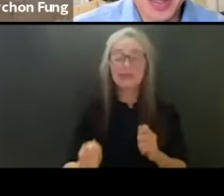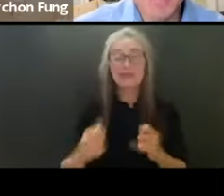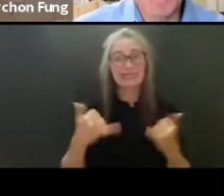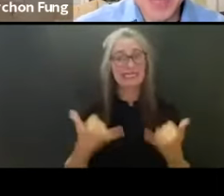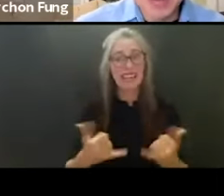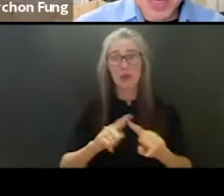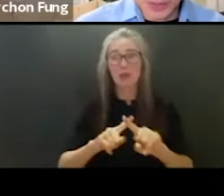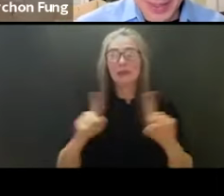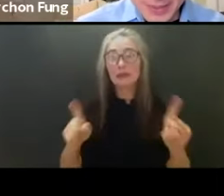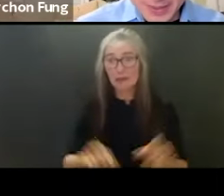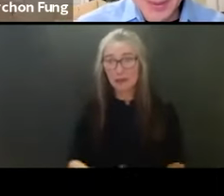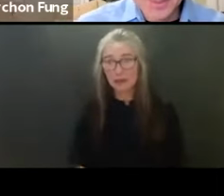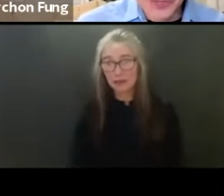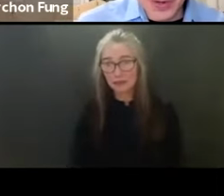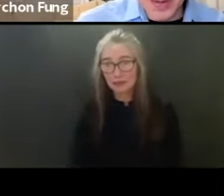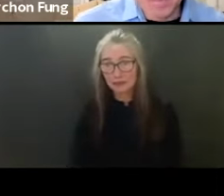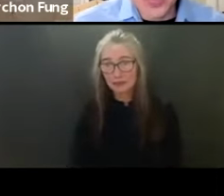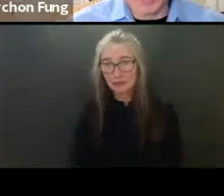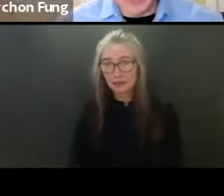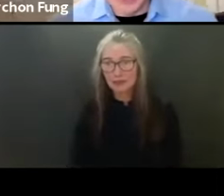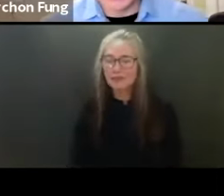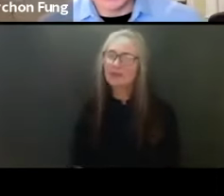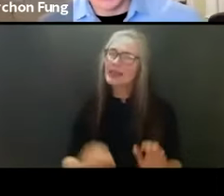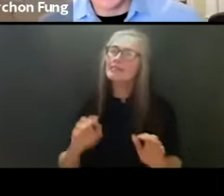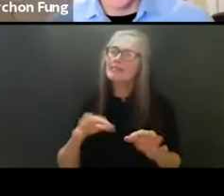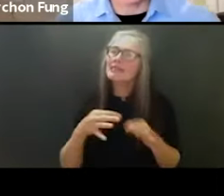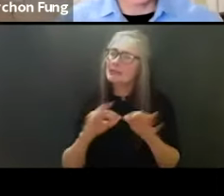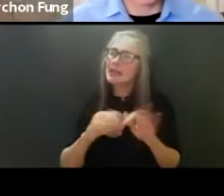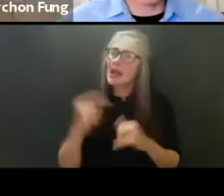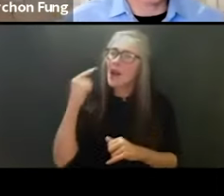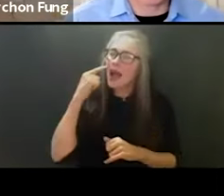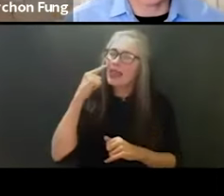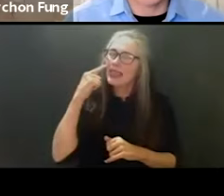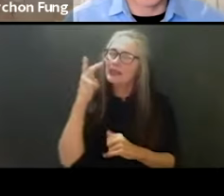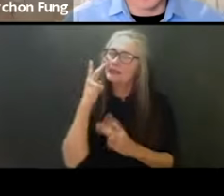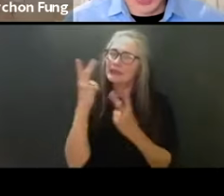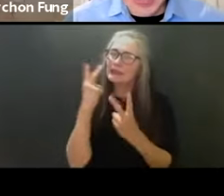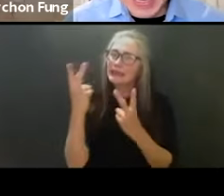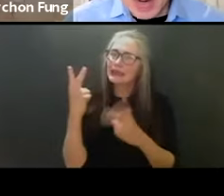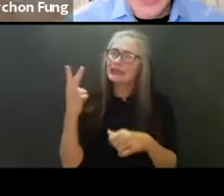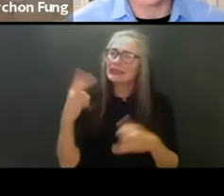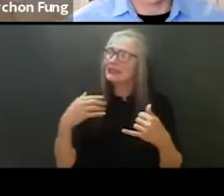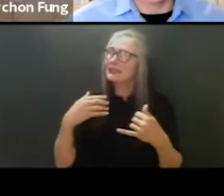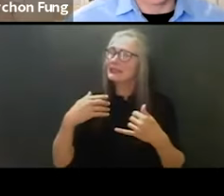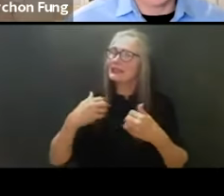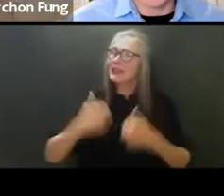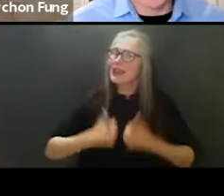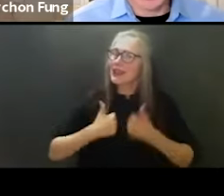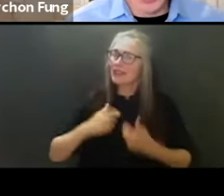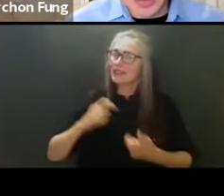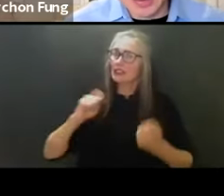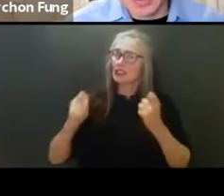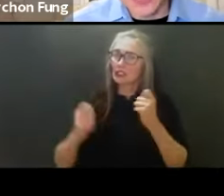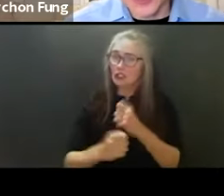changing in many, many ways from the past. And so I want to characterize for you how I think they're changing